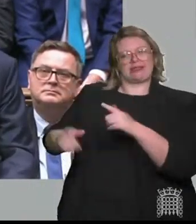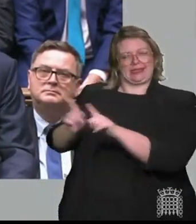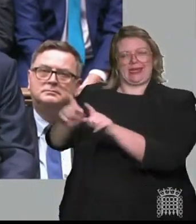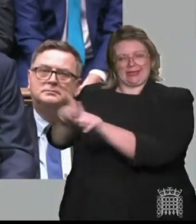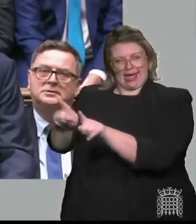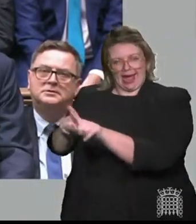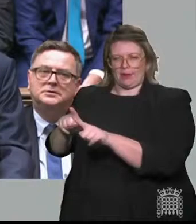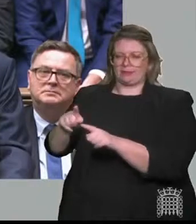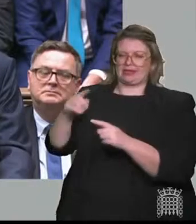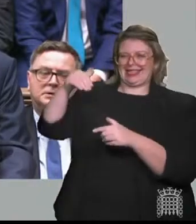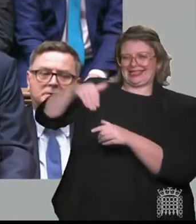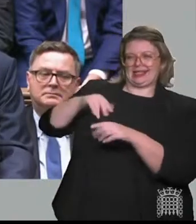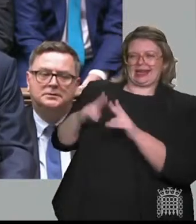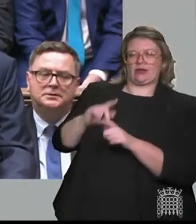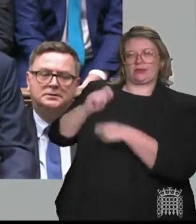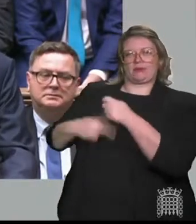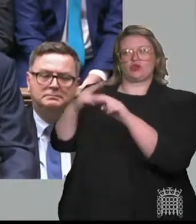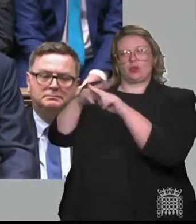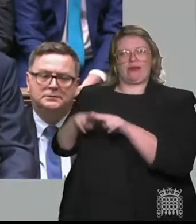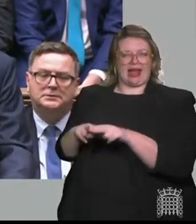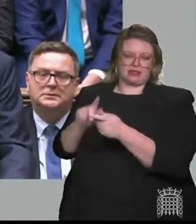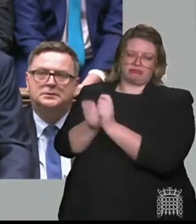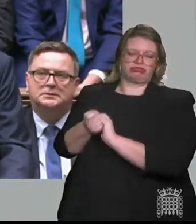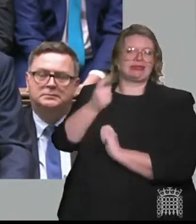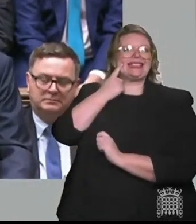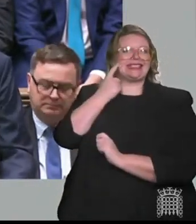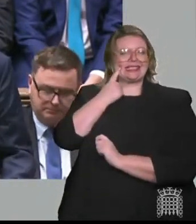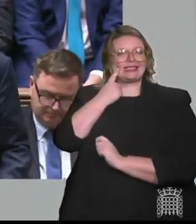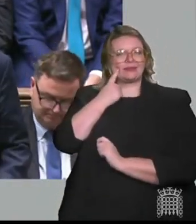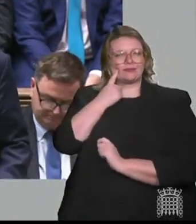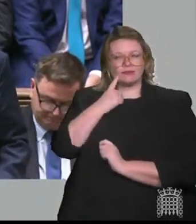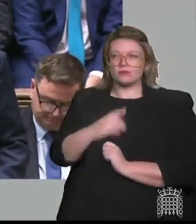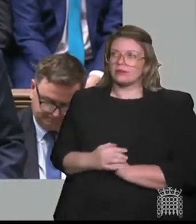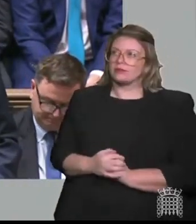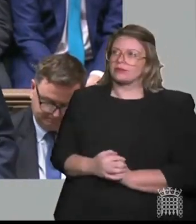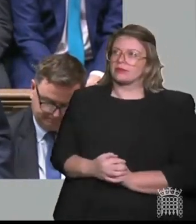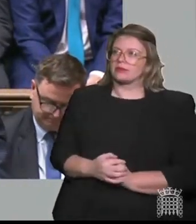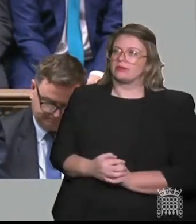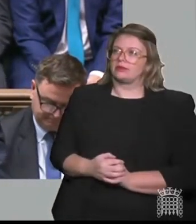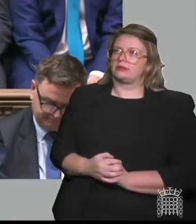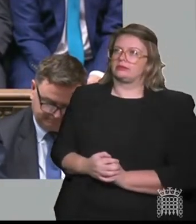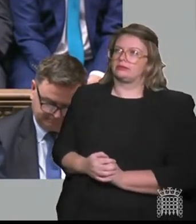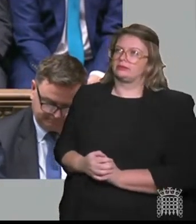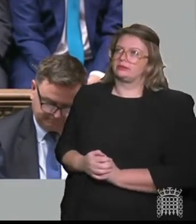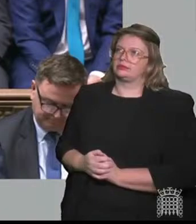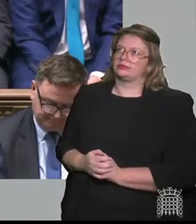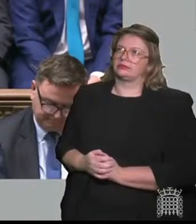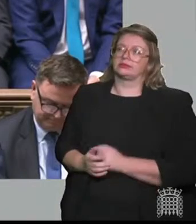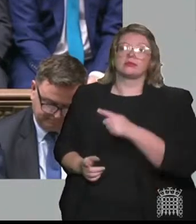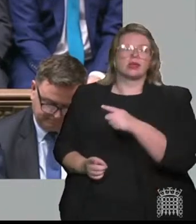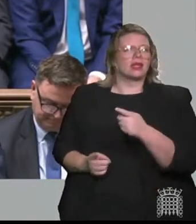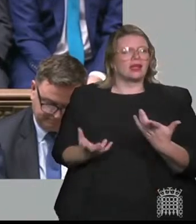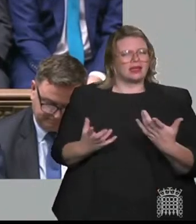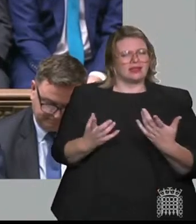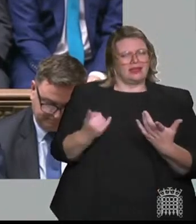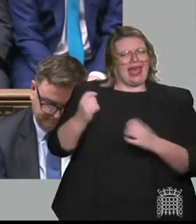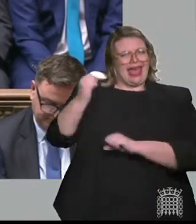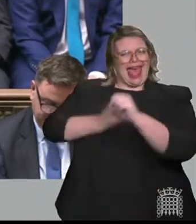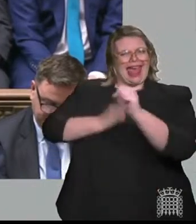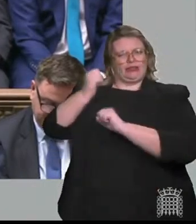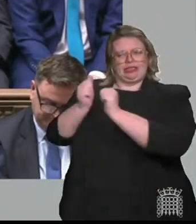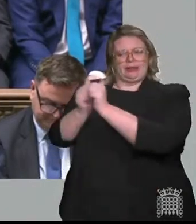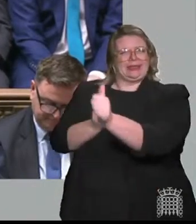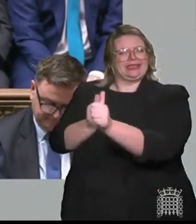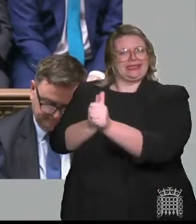unaffected. It's also taking too long for clean energy businesses to access the electricity